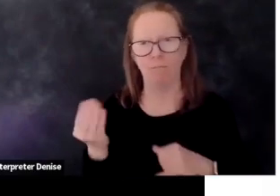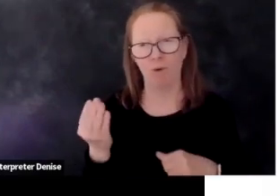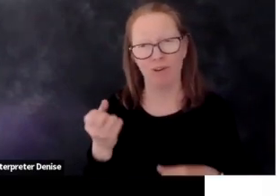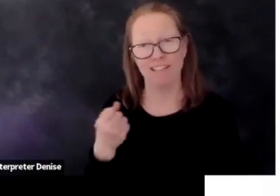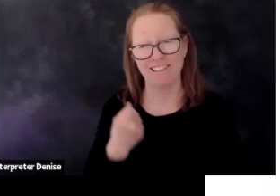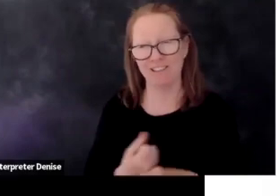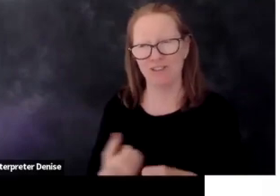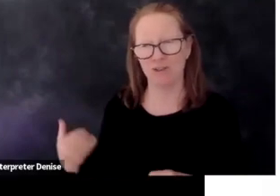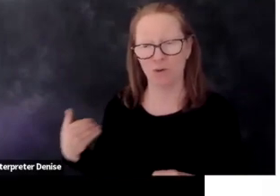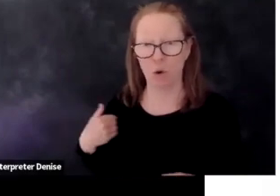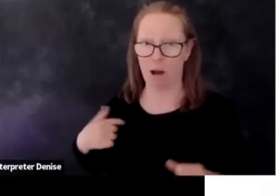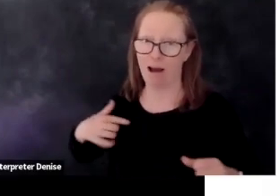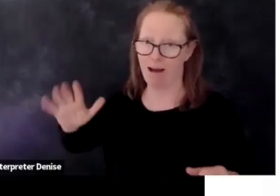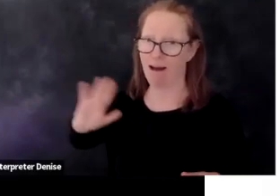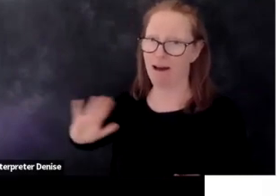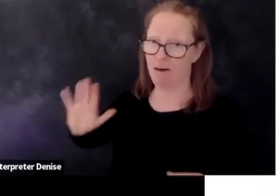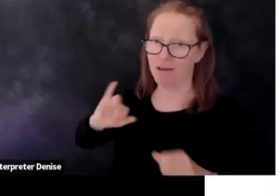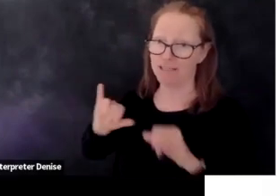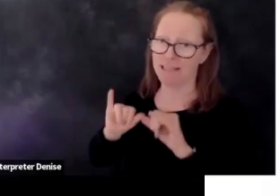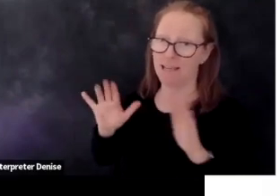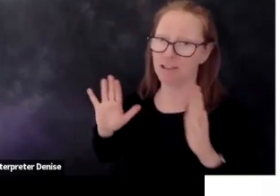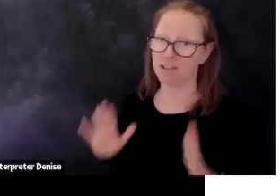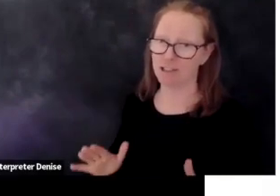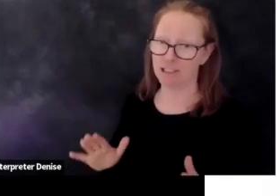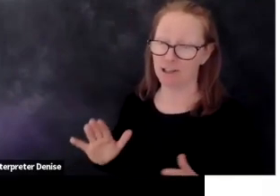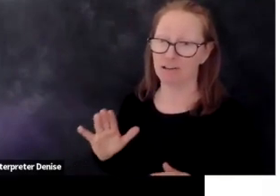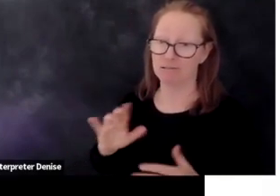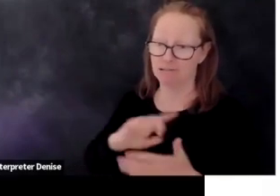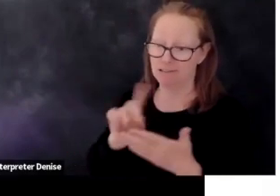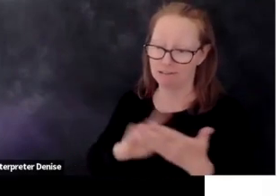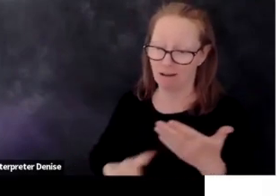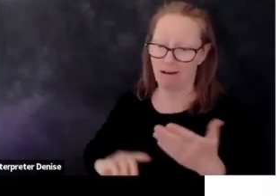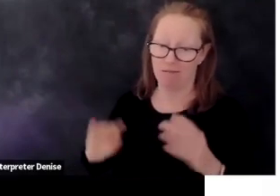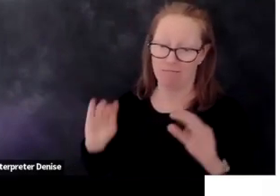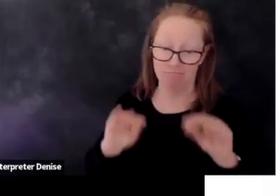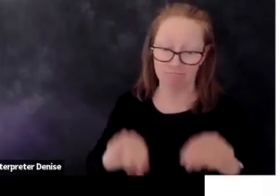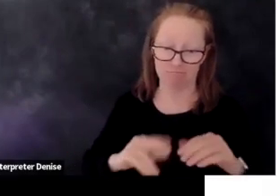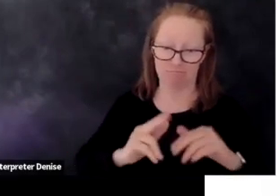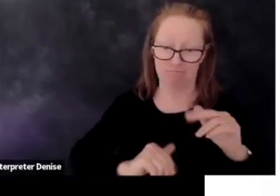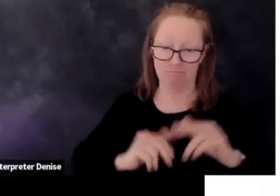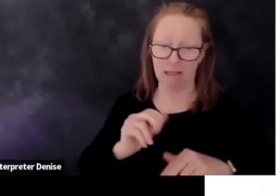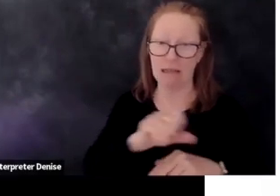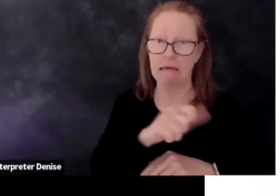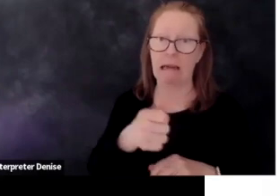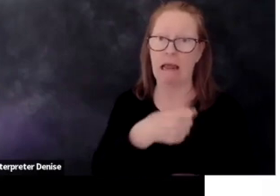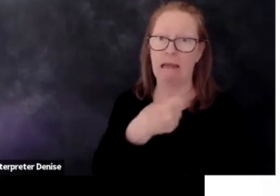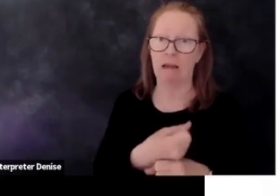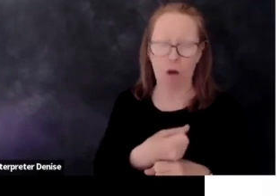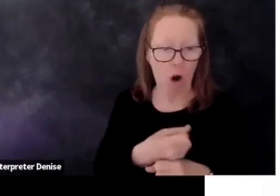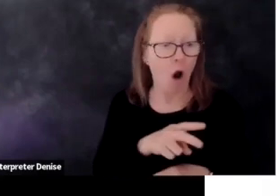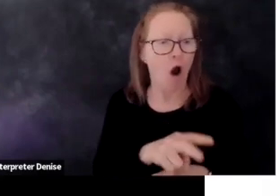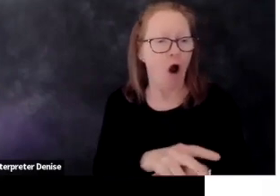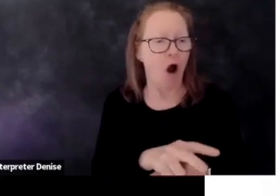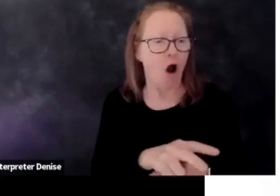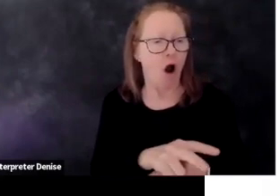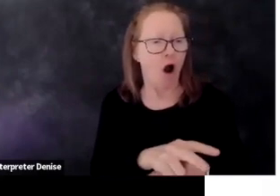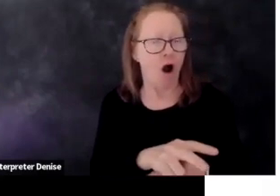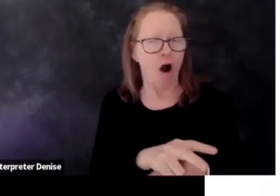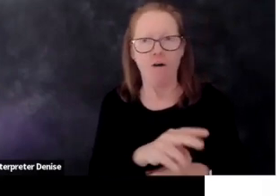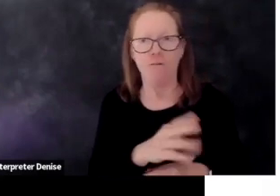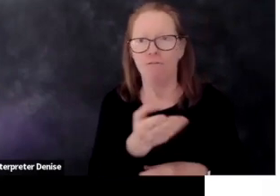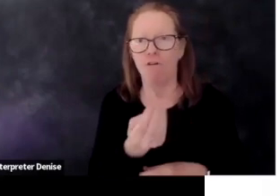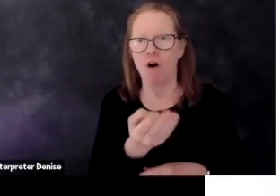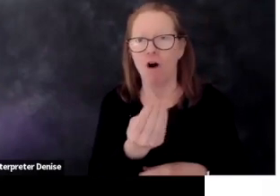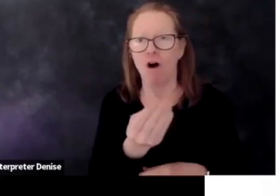that designed and built it, and it came with a 10-year design life. So we're happy that it made it to 14, but obviously overdue